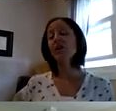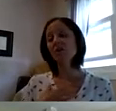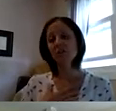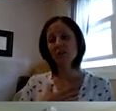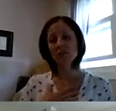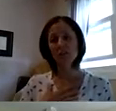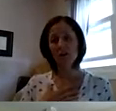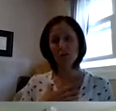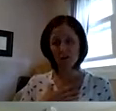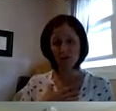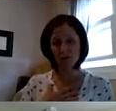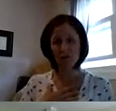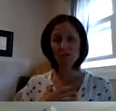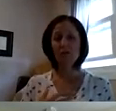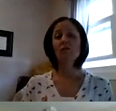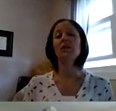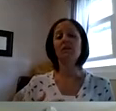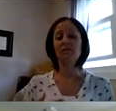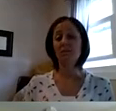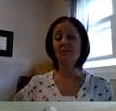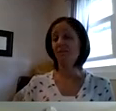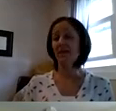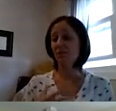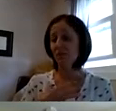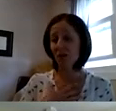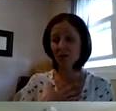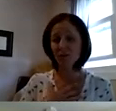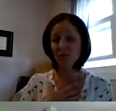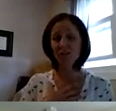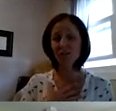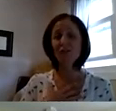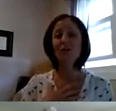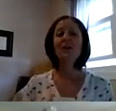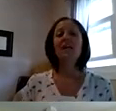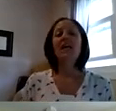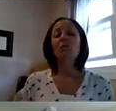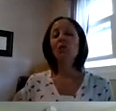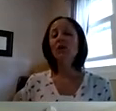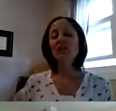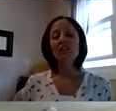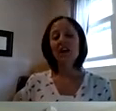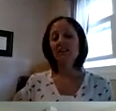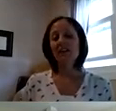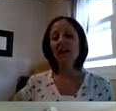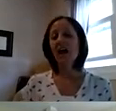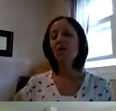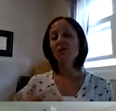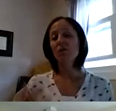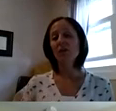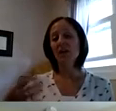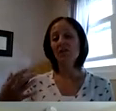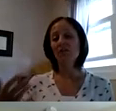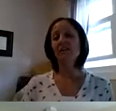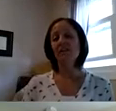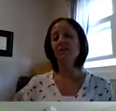questions. And we understand that these are hard questions. We find them to be hard questions too. We're really just asking, how have